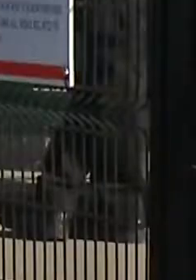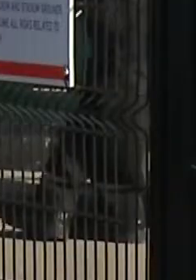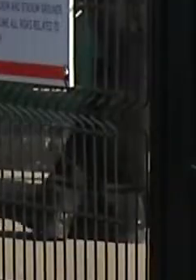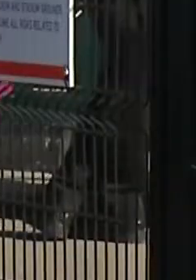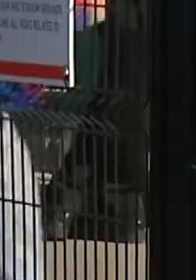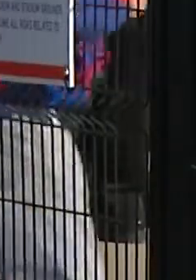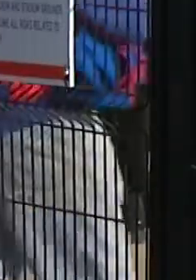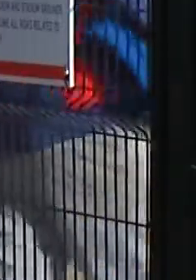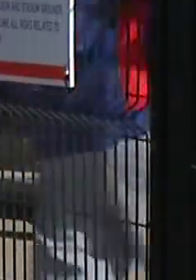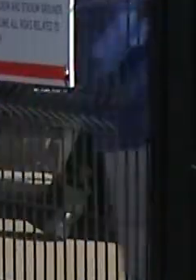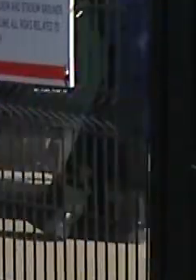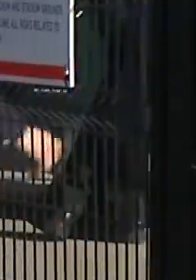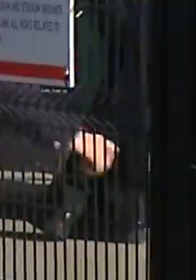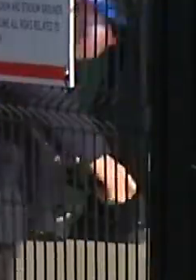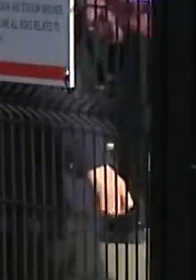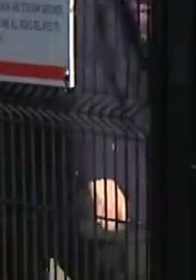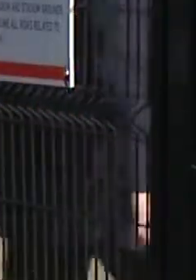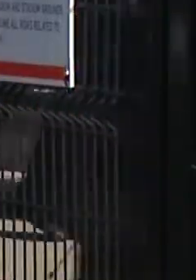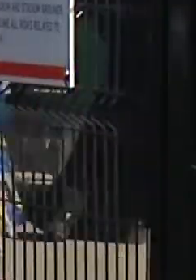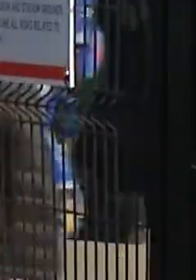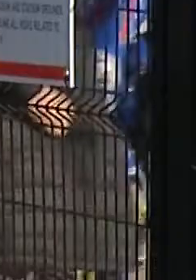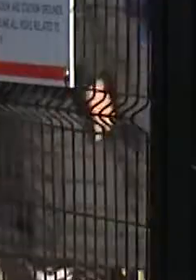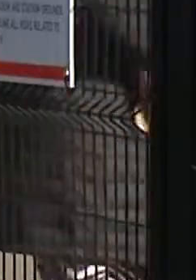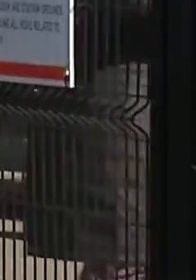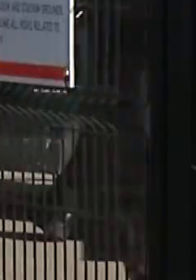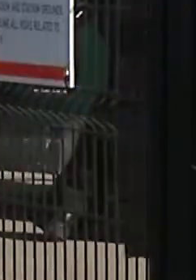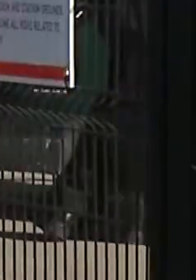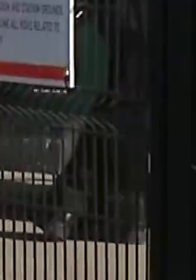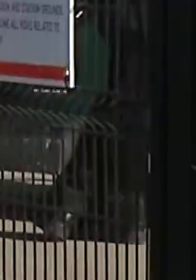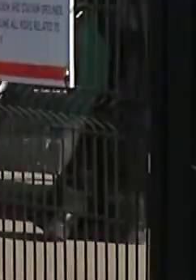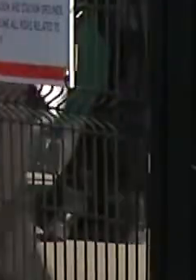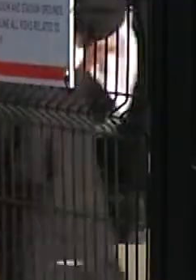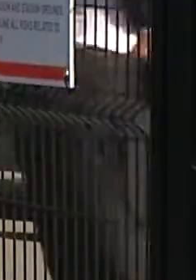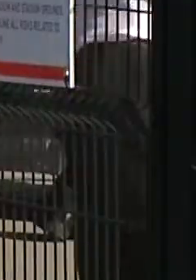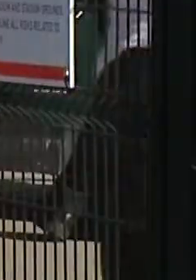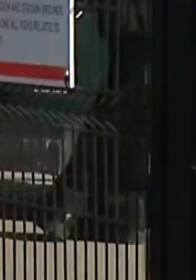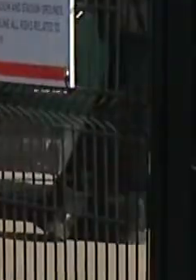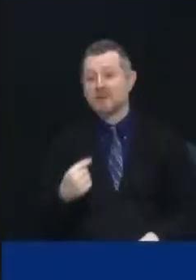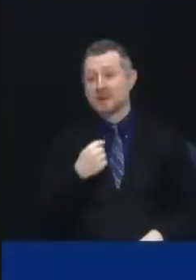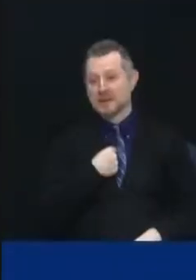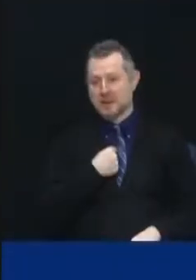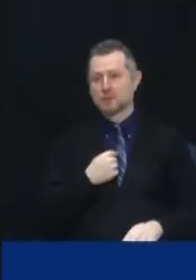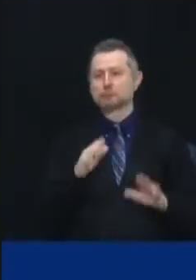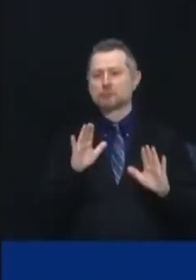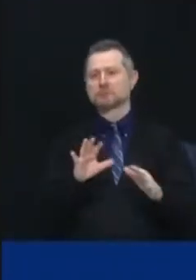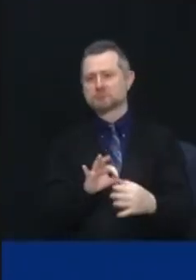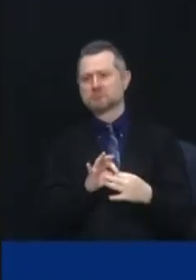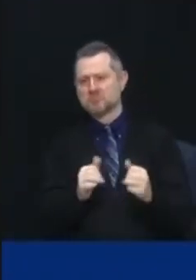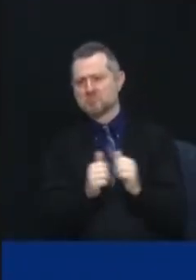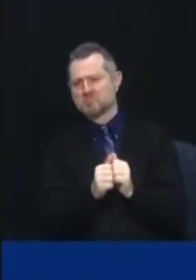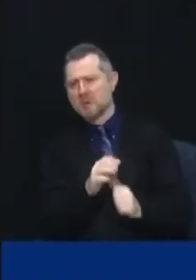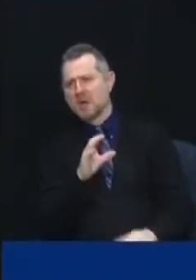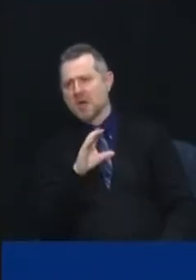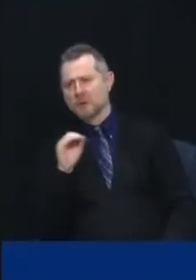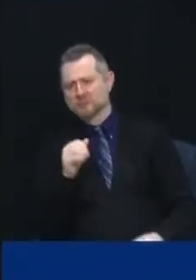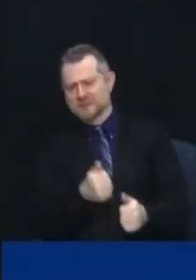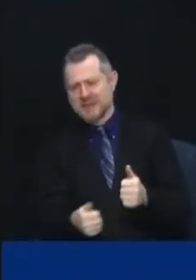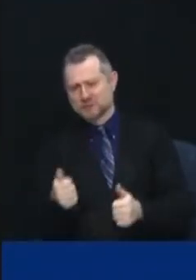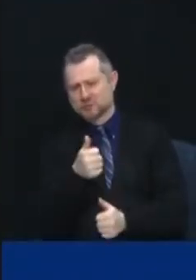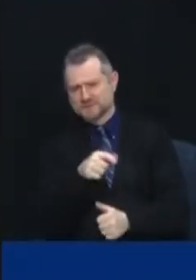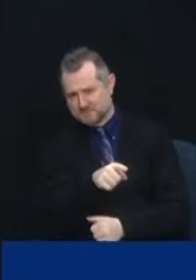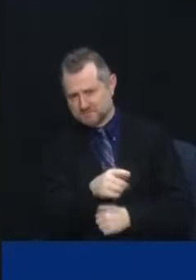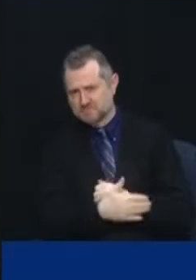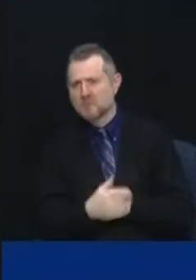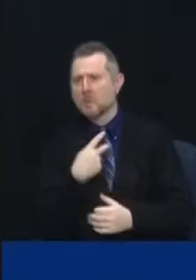don't know what the COVID situation will be down the line. I have a good relationship with the county executive. We both want to do the same thing. We're working together